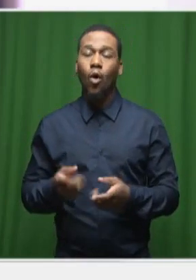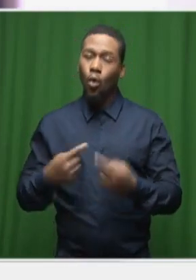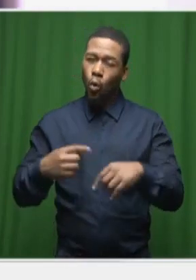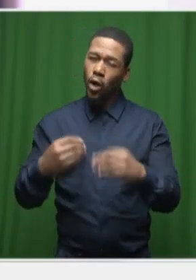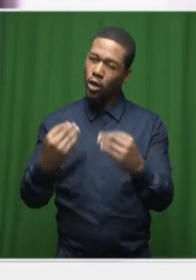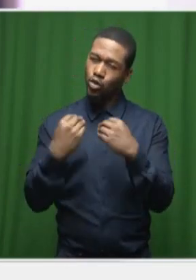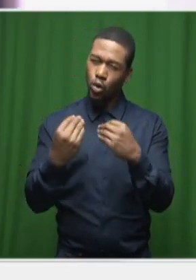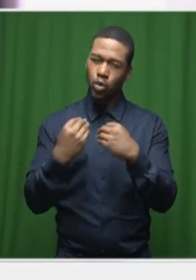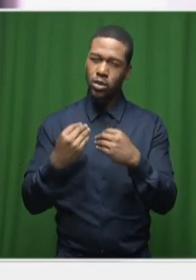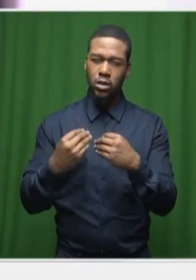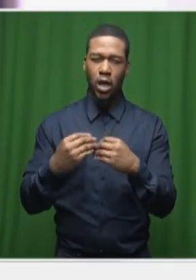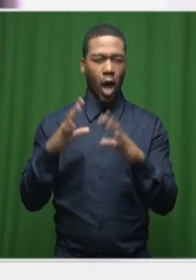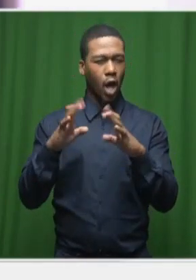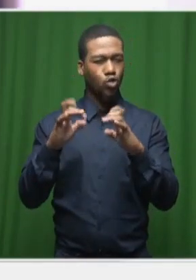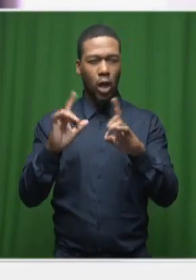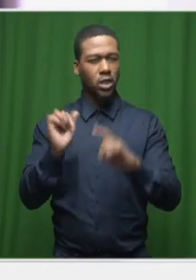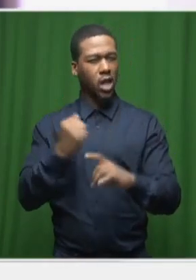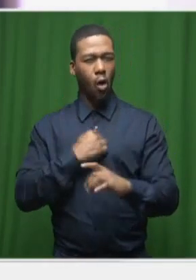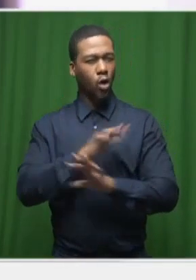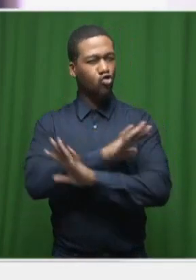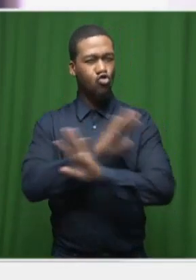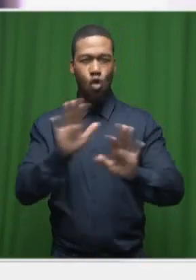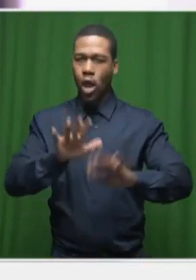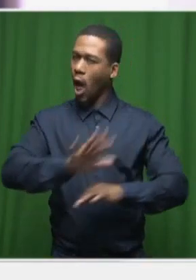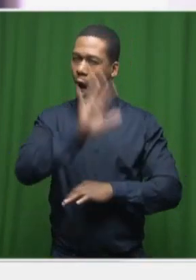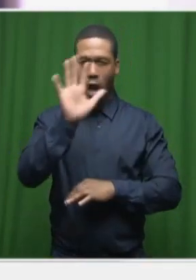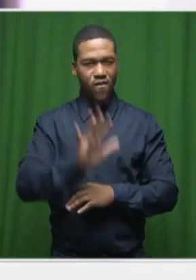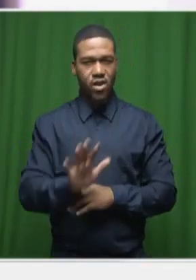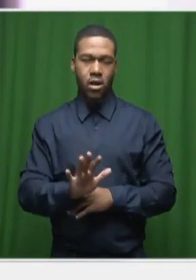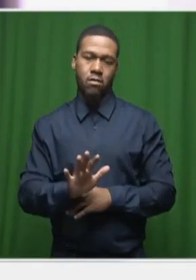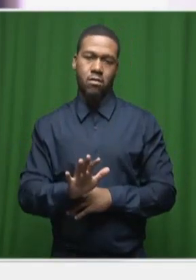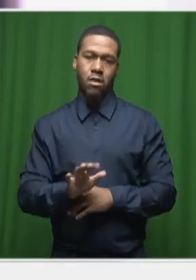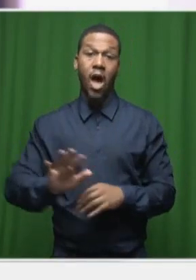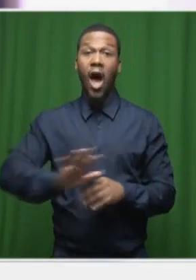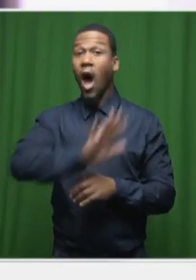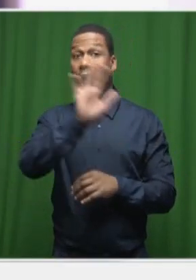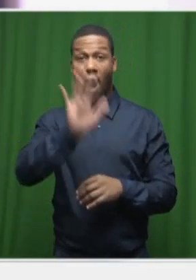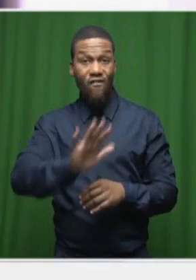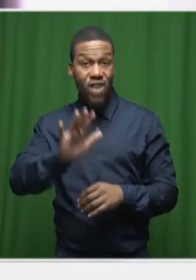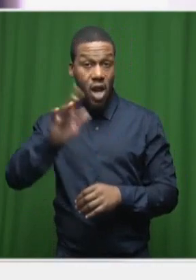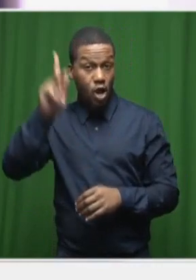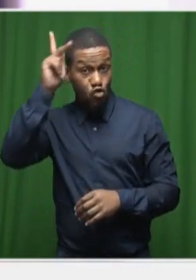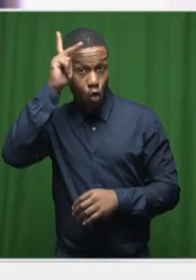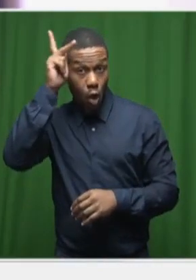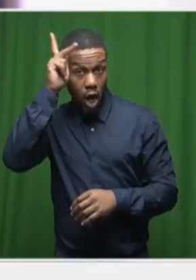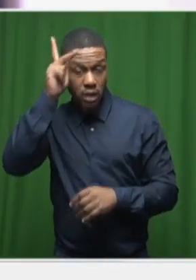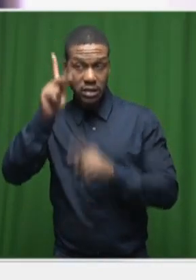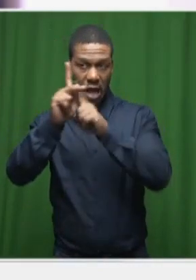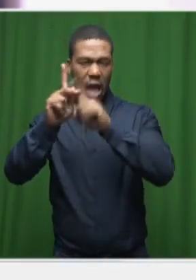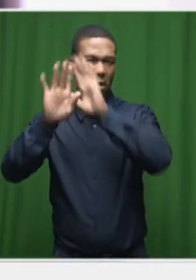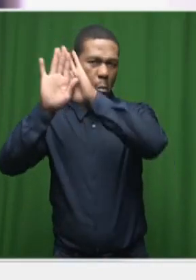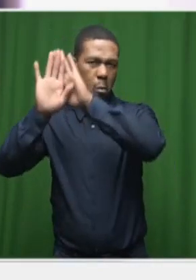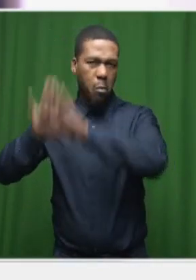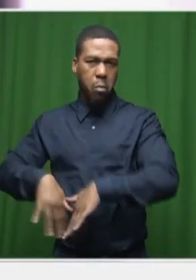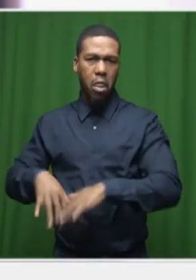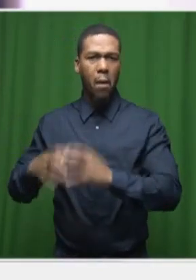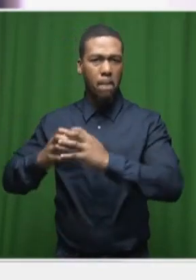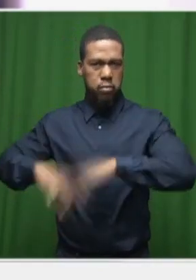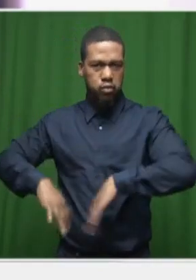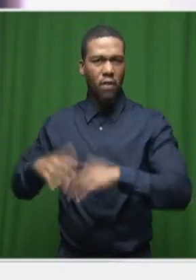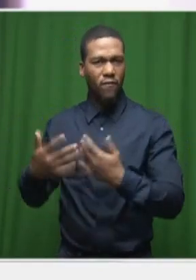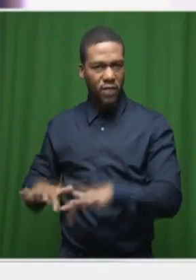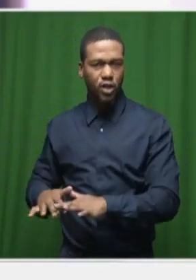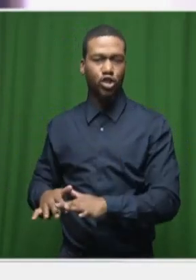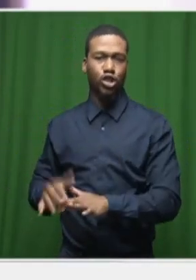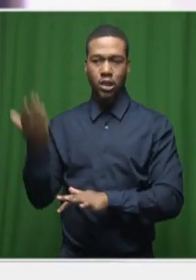is not African, whereas African knowledge was dismantled, was taken away, you know, from us. So we need to reclaim